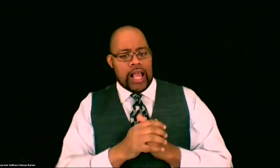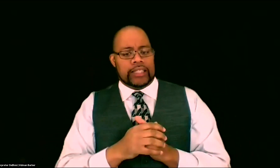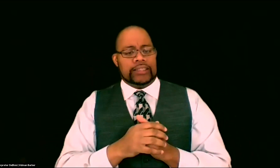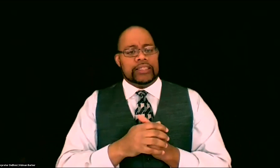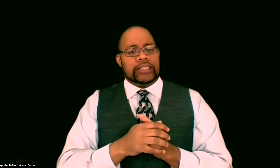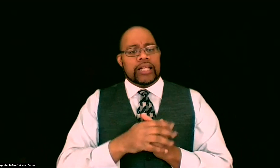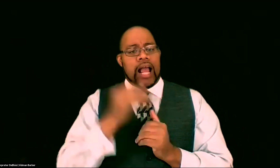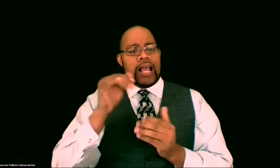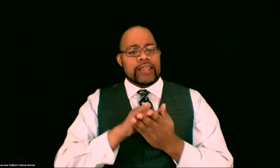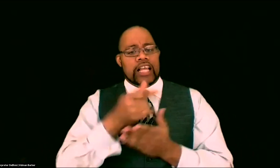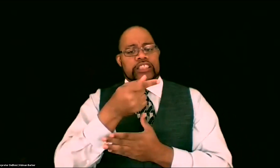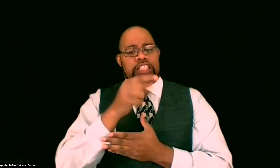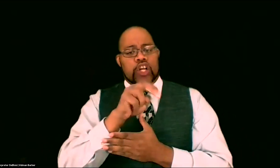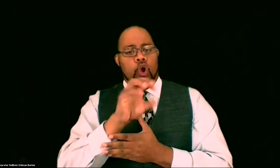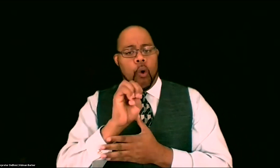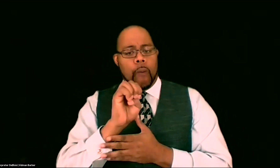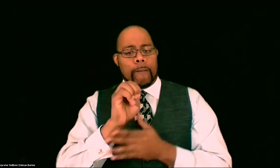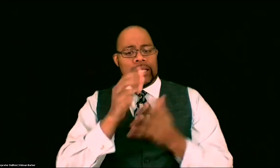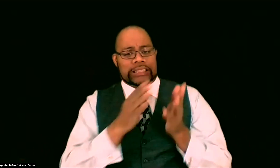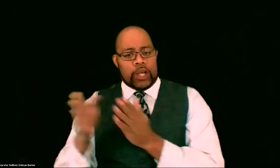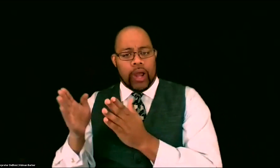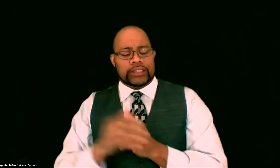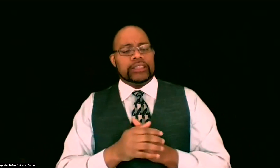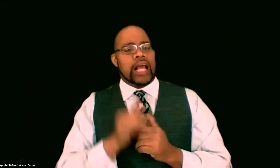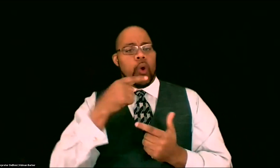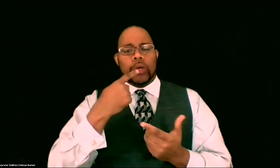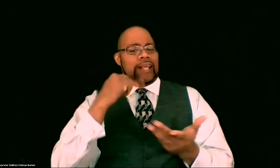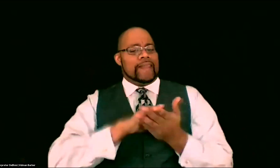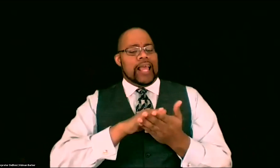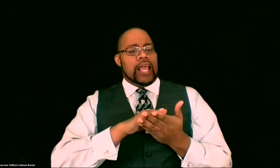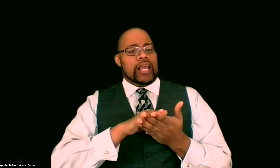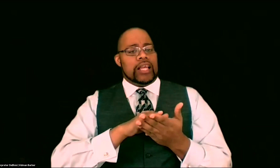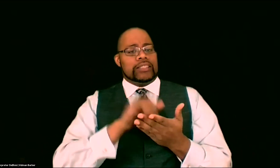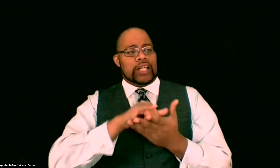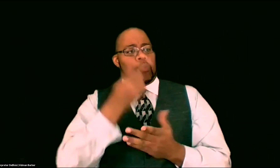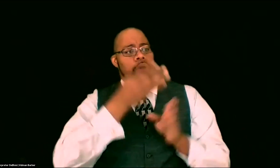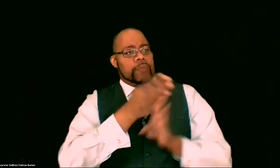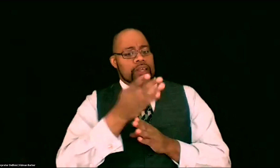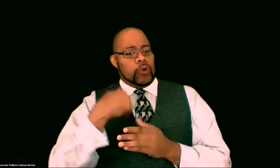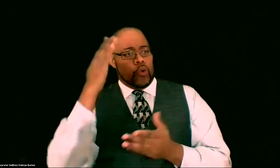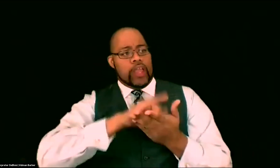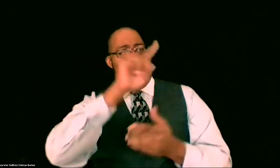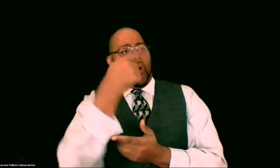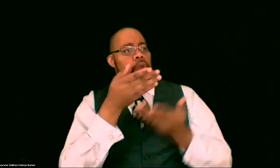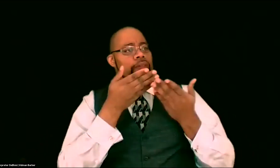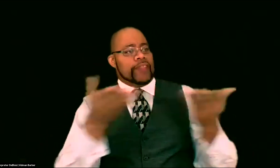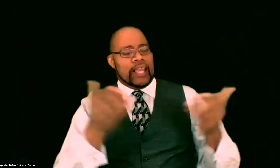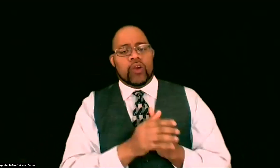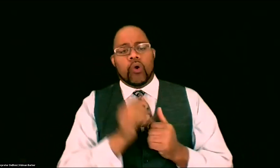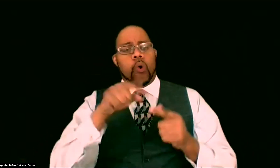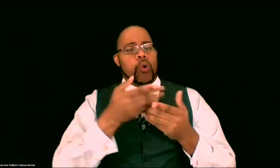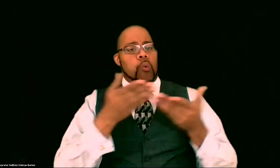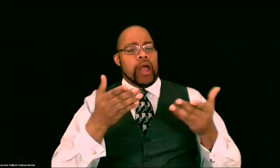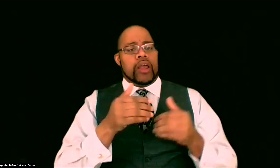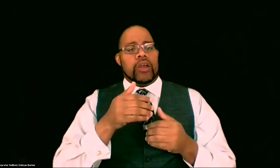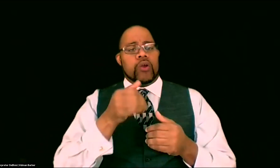and its genome sequence. I don't want to imply that I think that Bacter sanguinis is the only modifying or only weight or fat